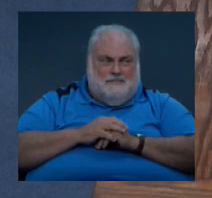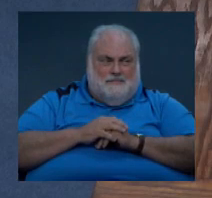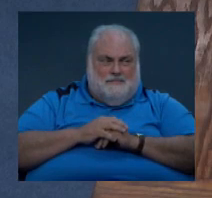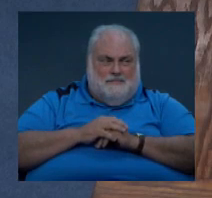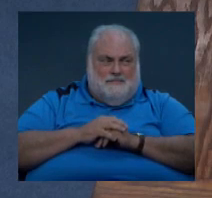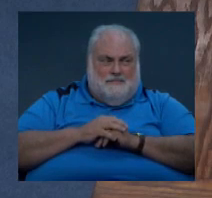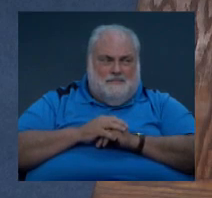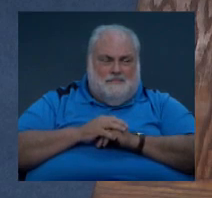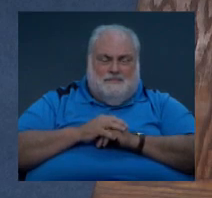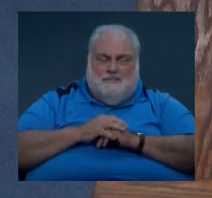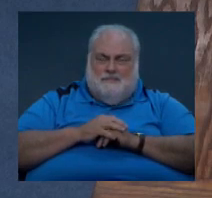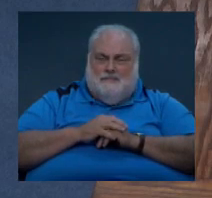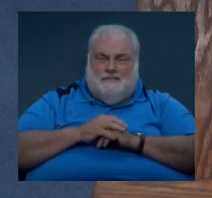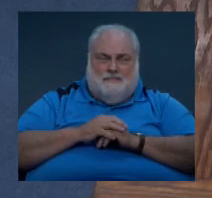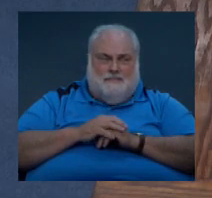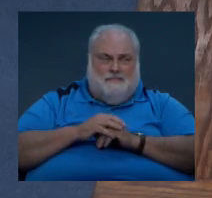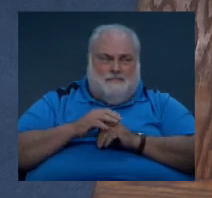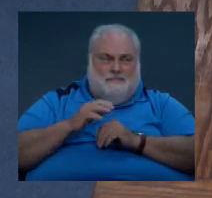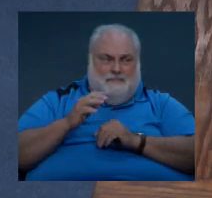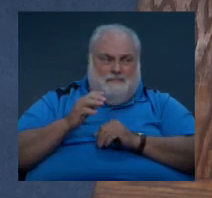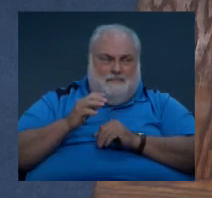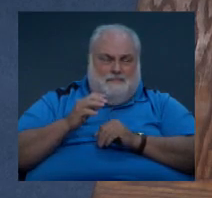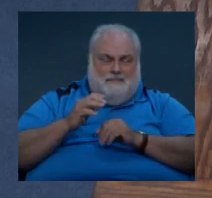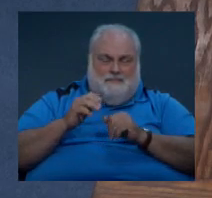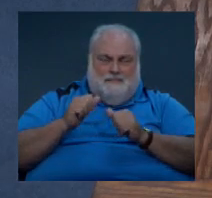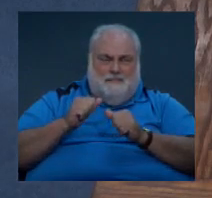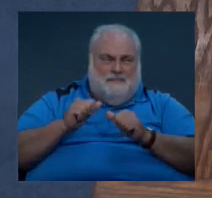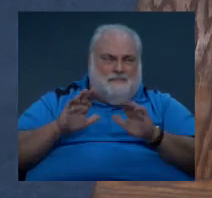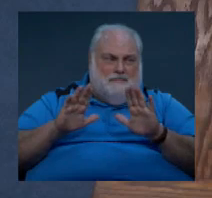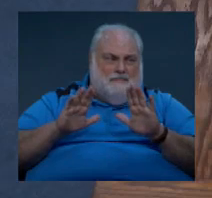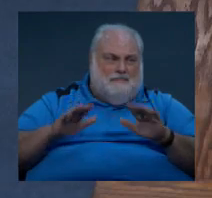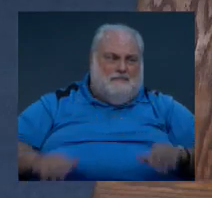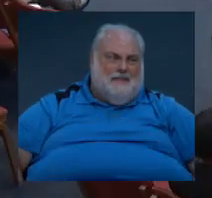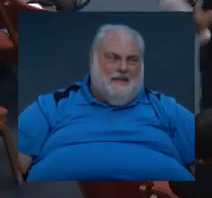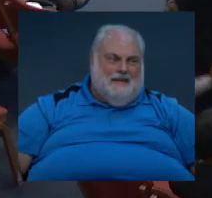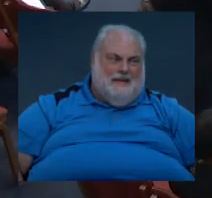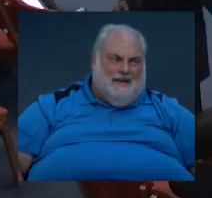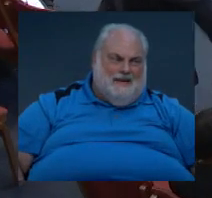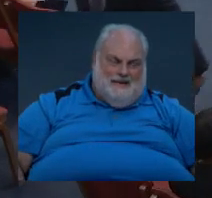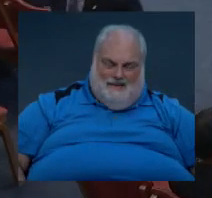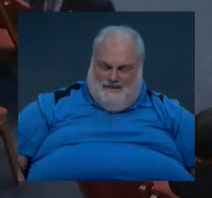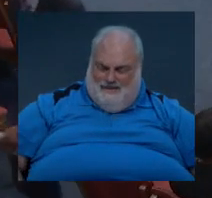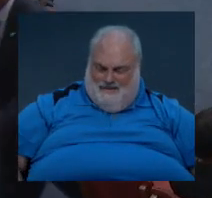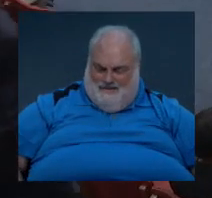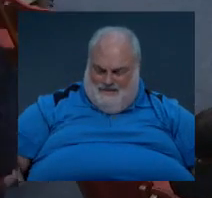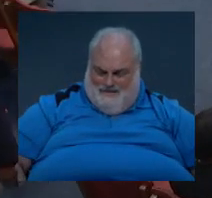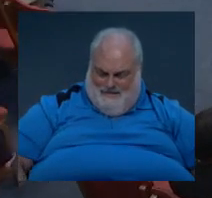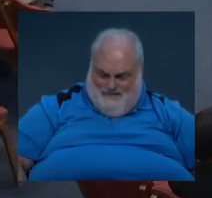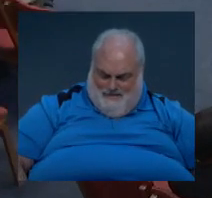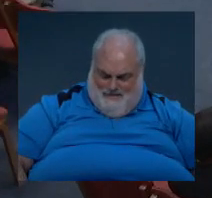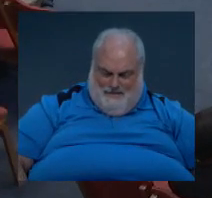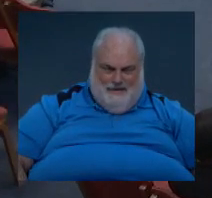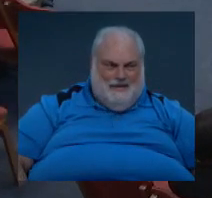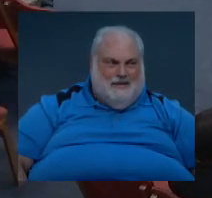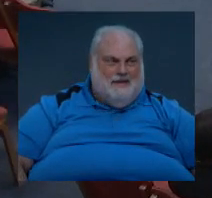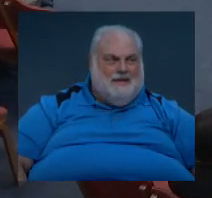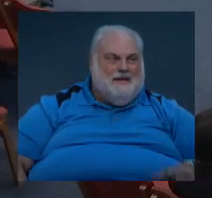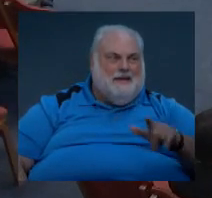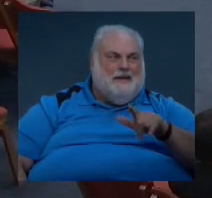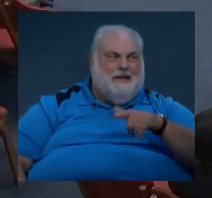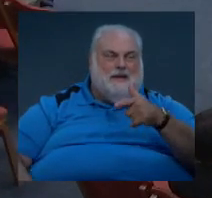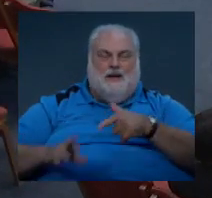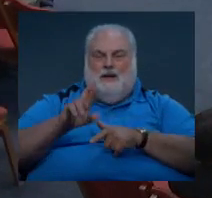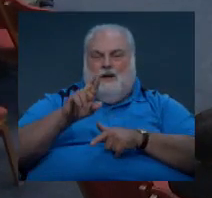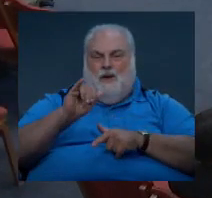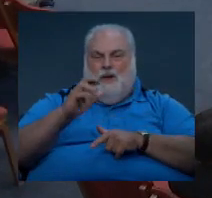messing with your melanin and your skin. I yield my case. All right, Bishop. Thank you so much. Director